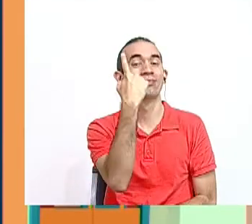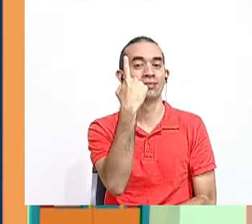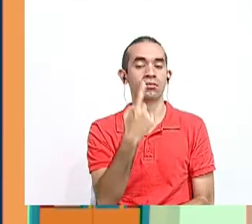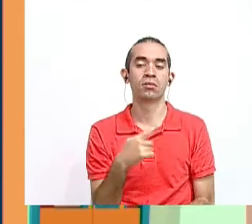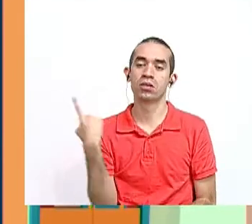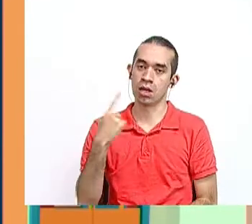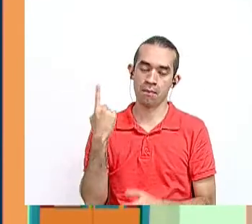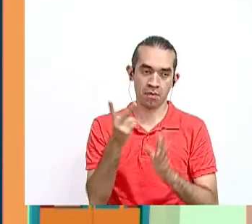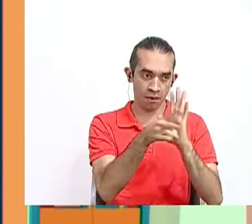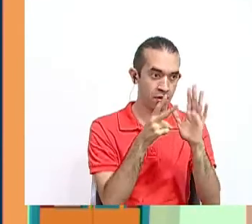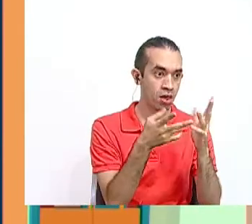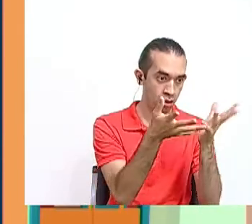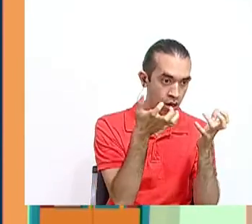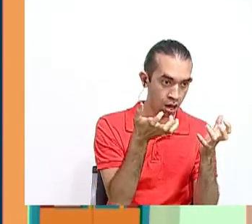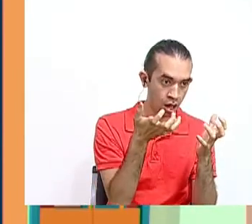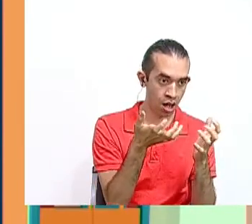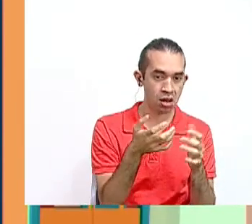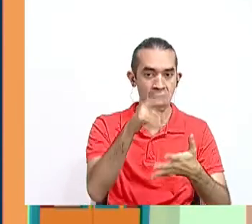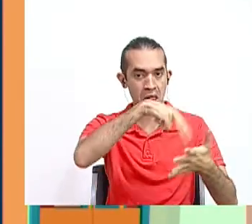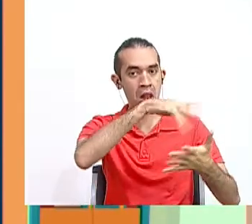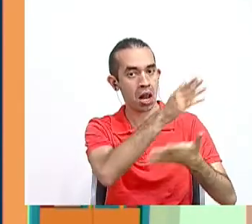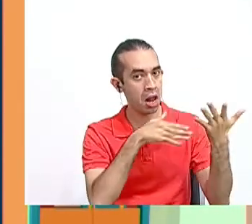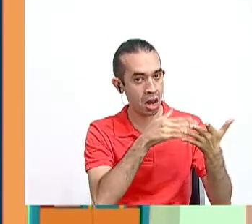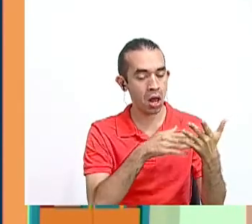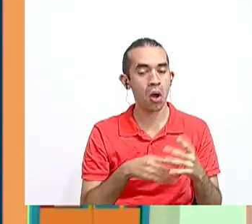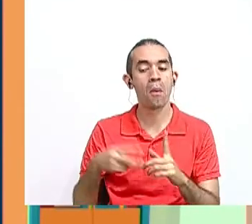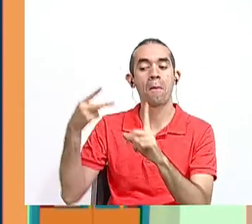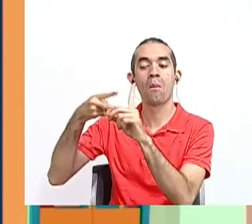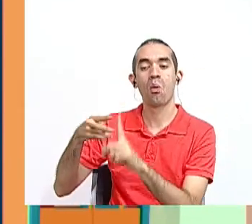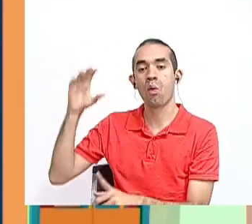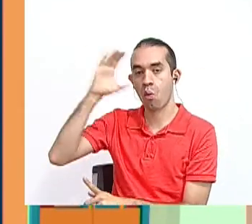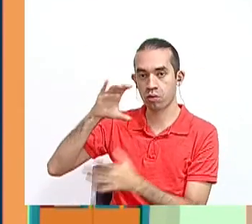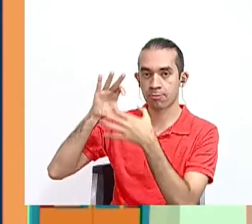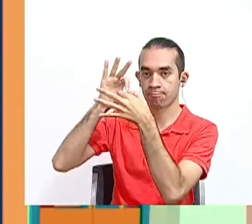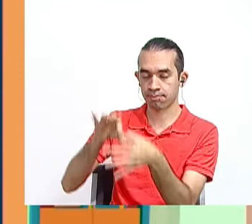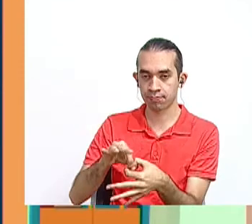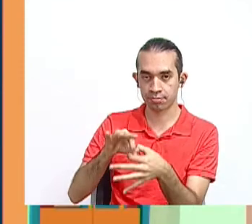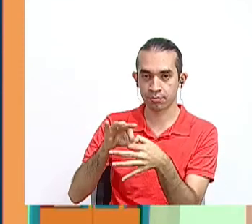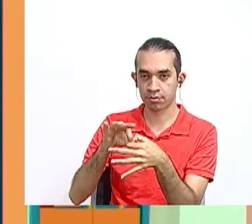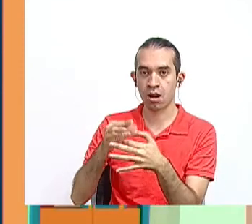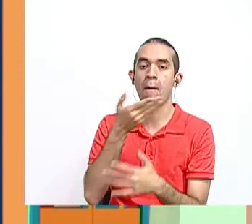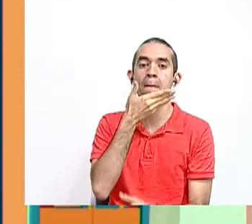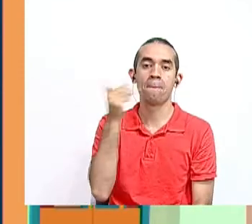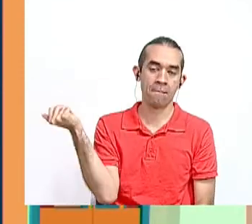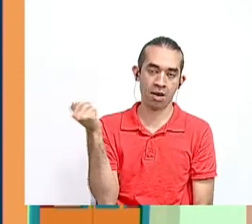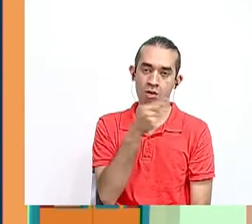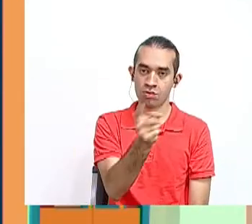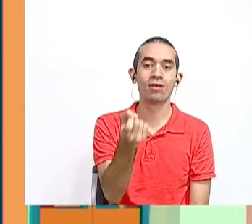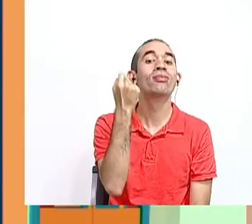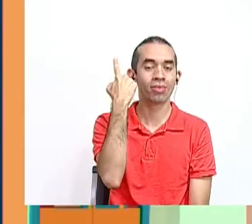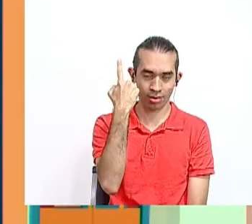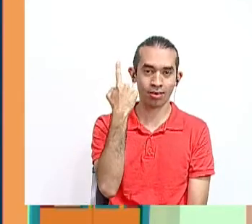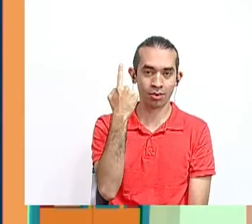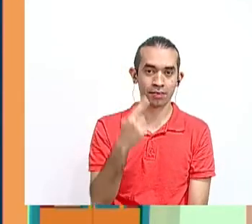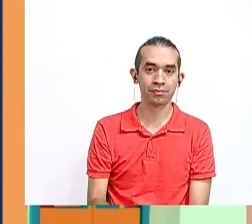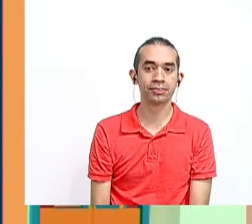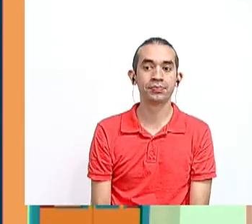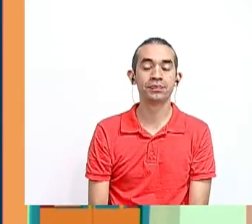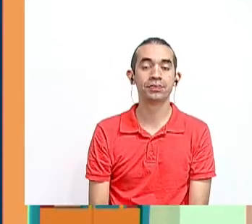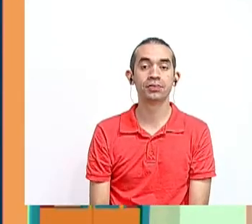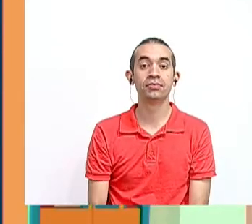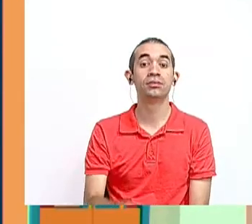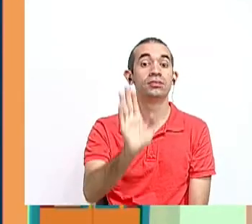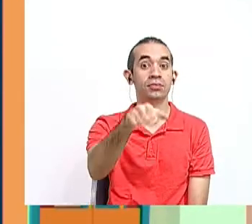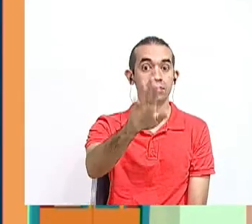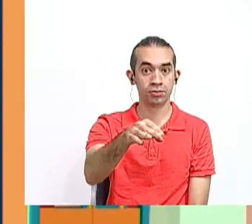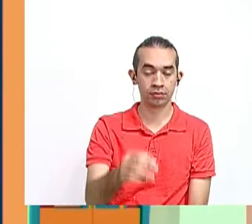read something, look for vocabulary related to the topic, because that will be better for you to understand. Now, before